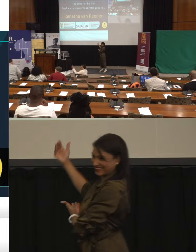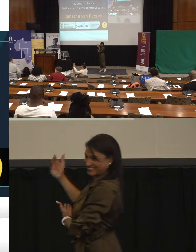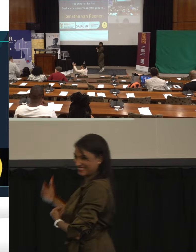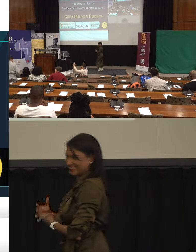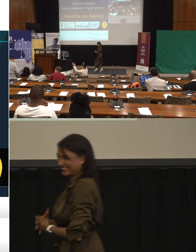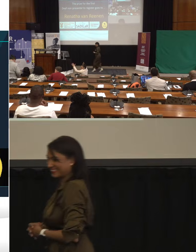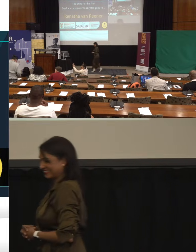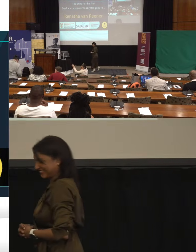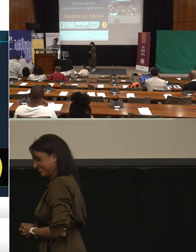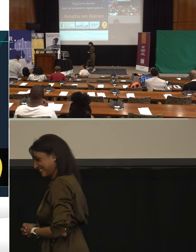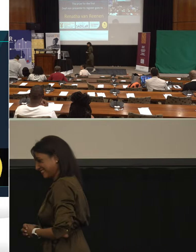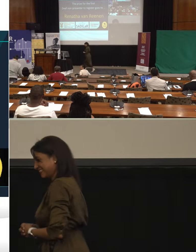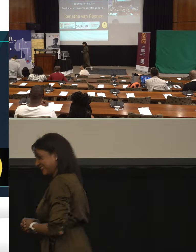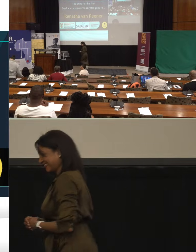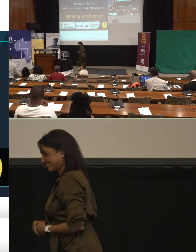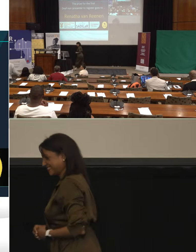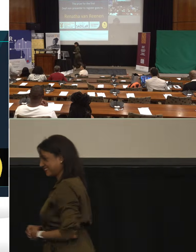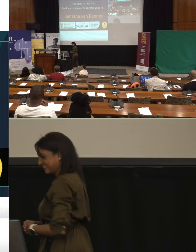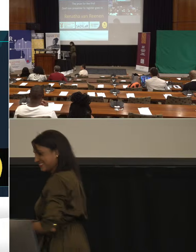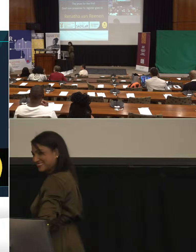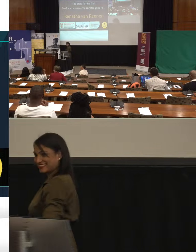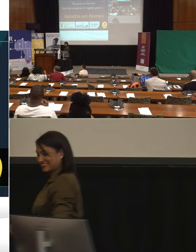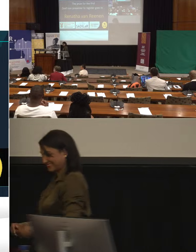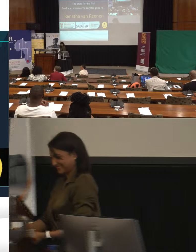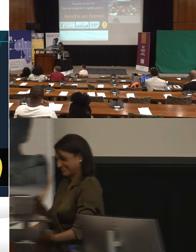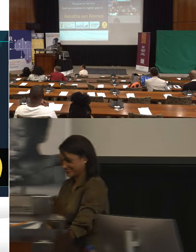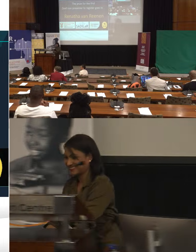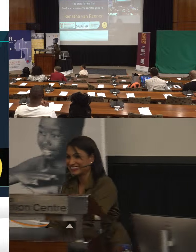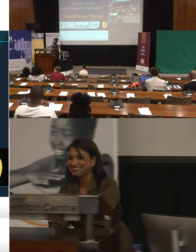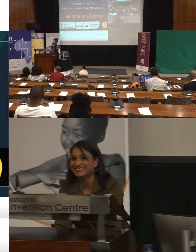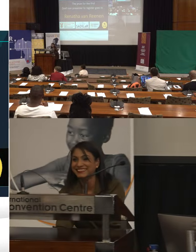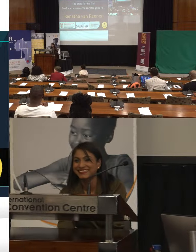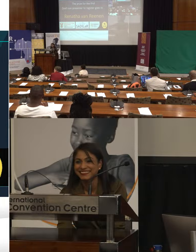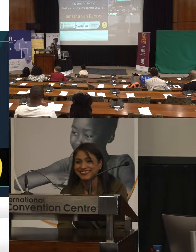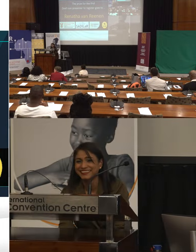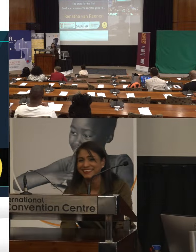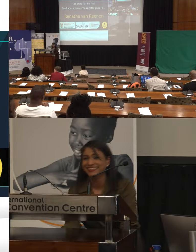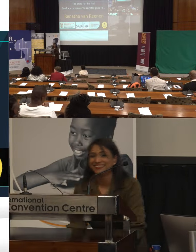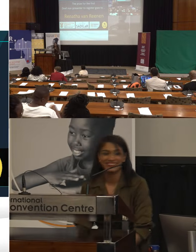And Renate is responding with, but why?